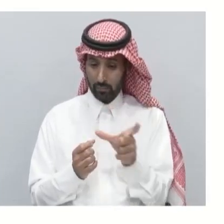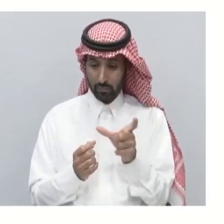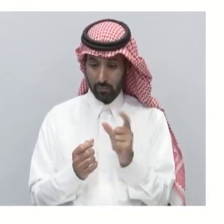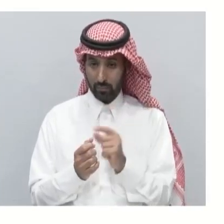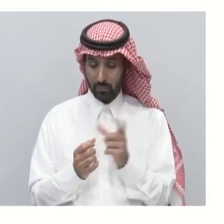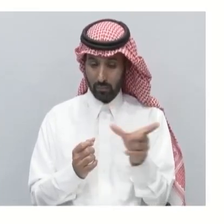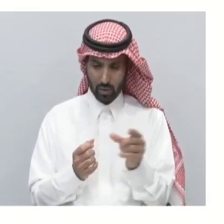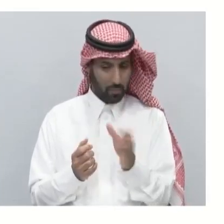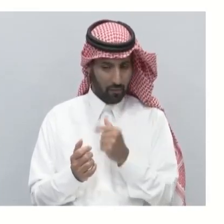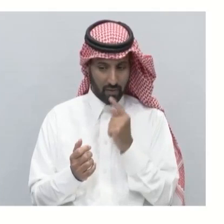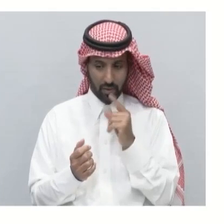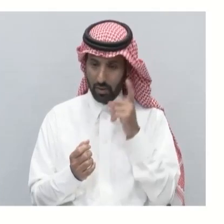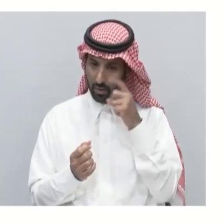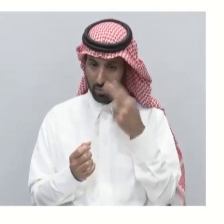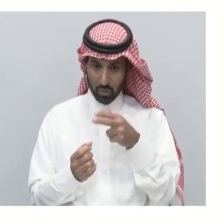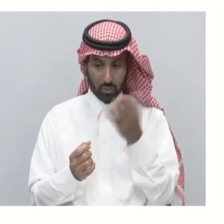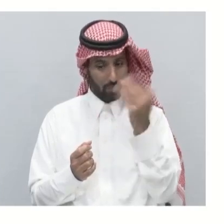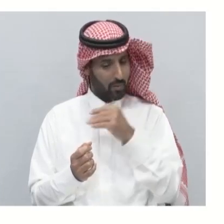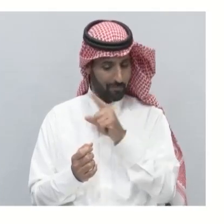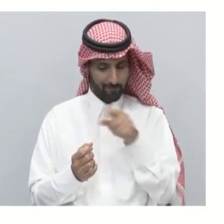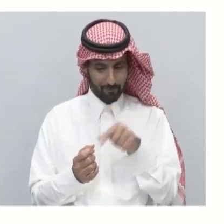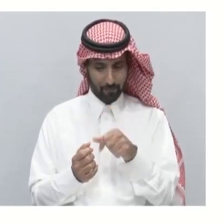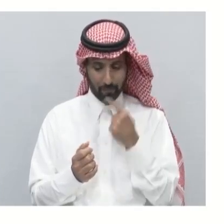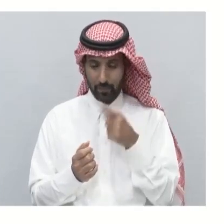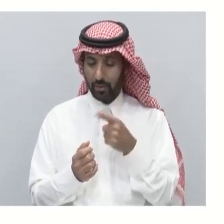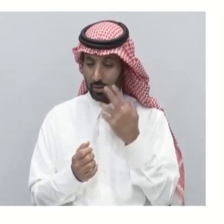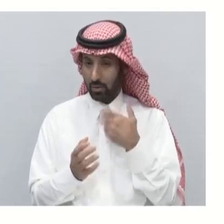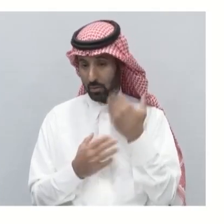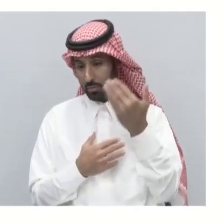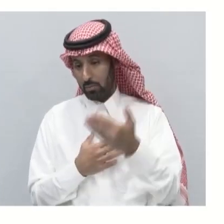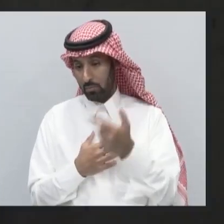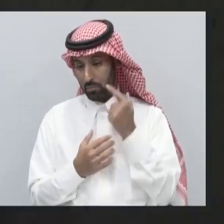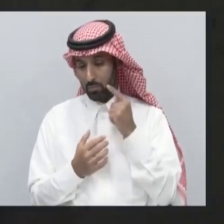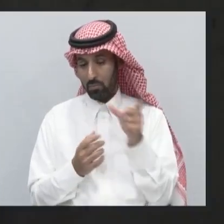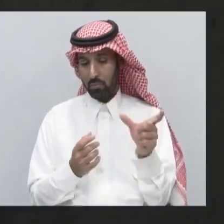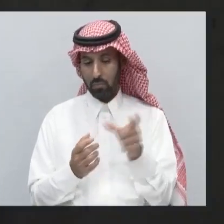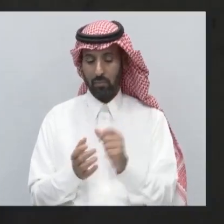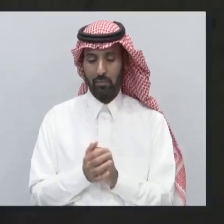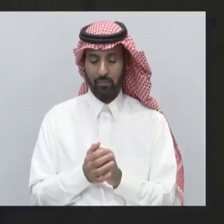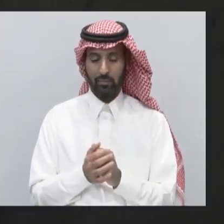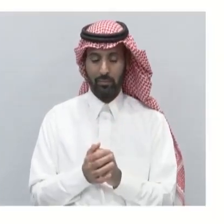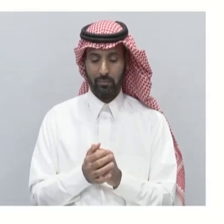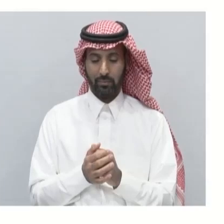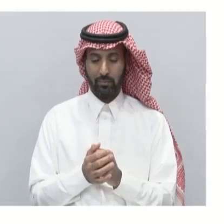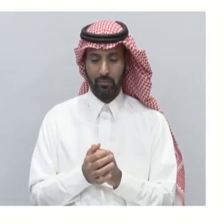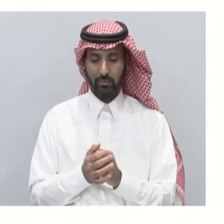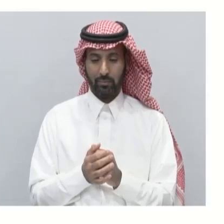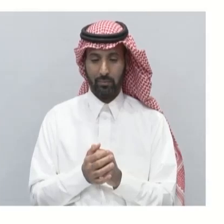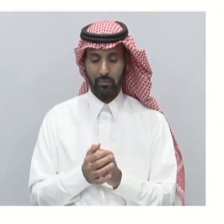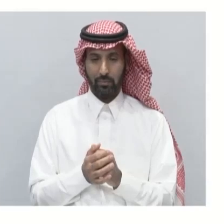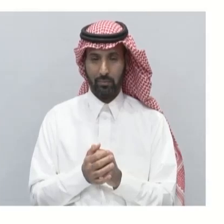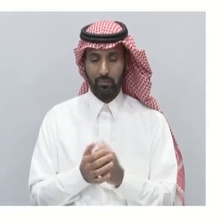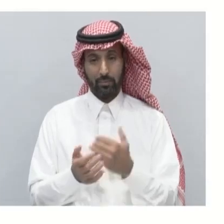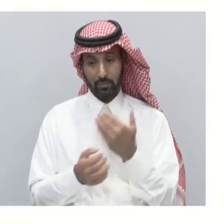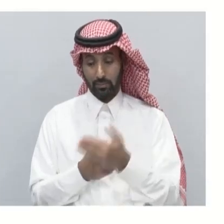No abbreviations like CU. No, we will say a whole C, a whole U. Okay,